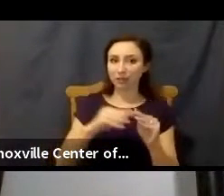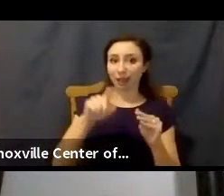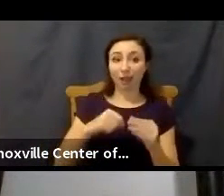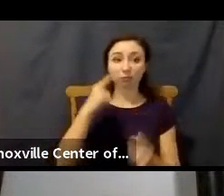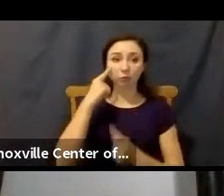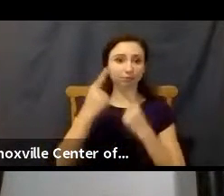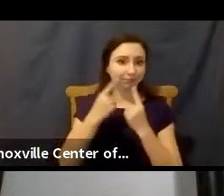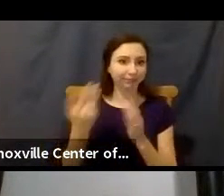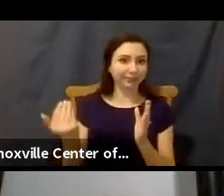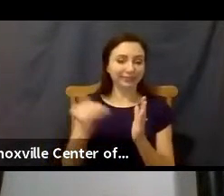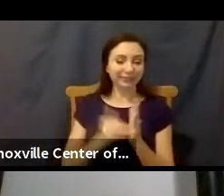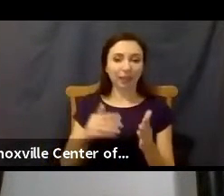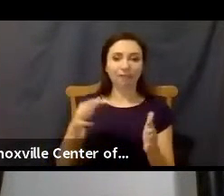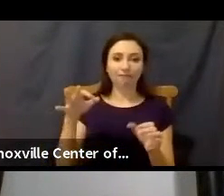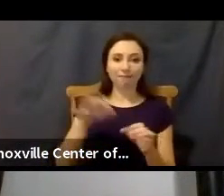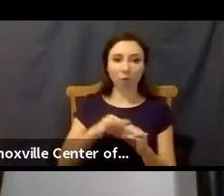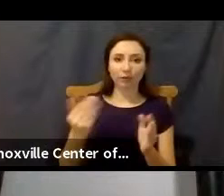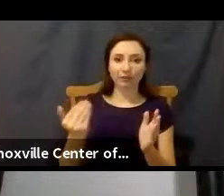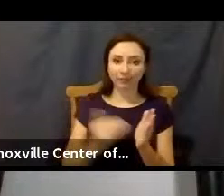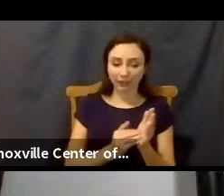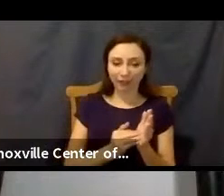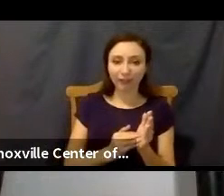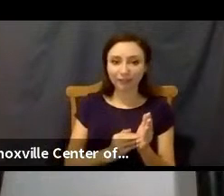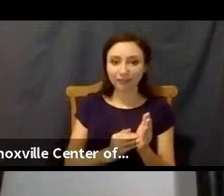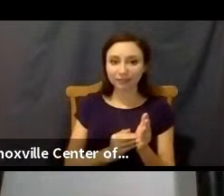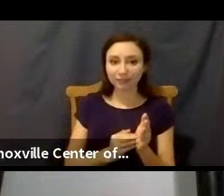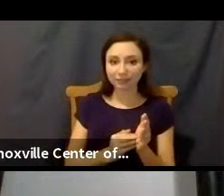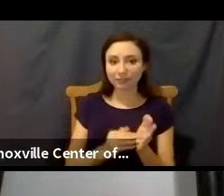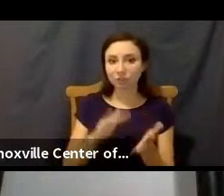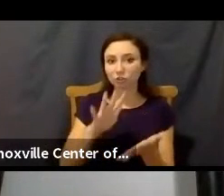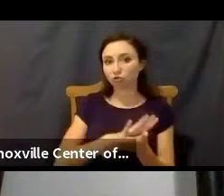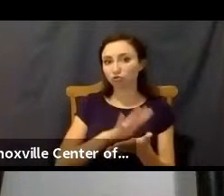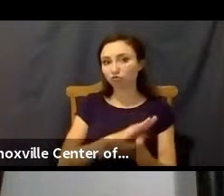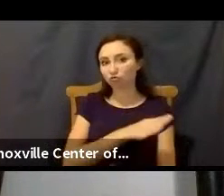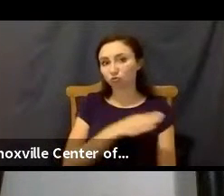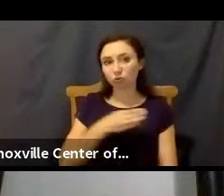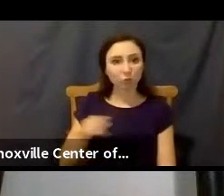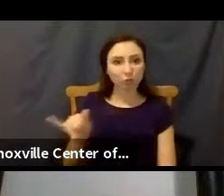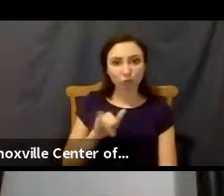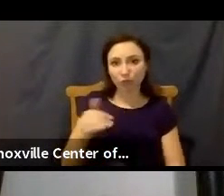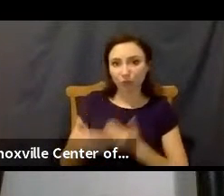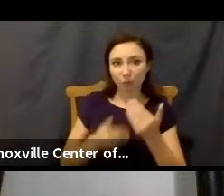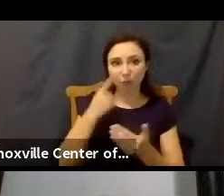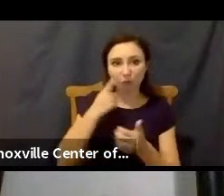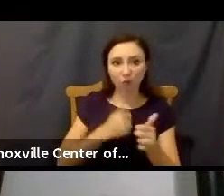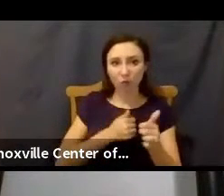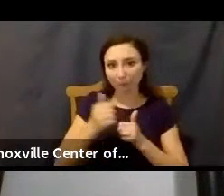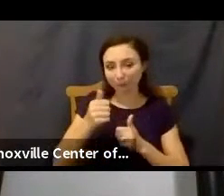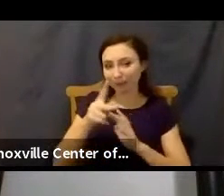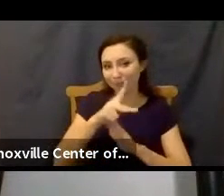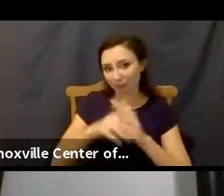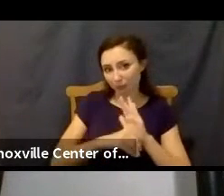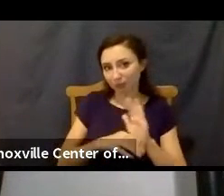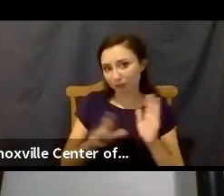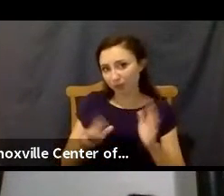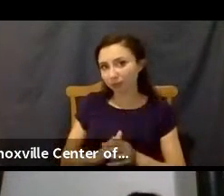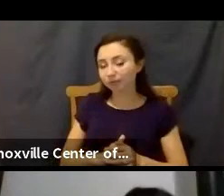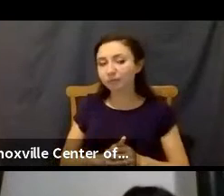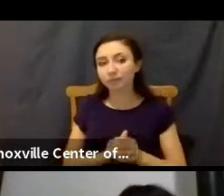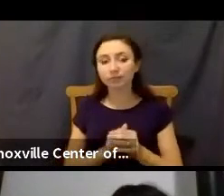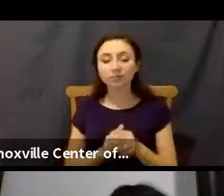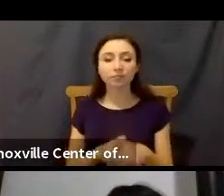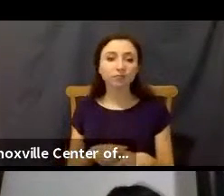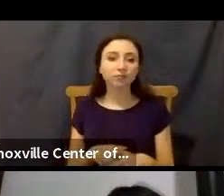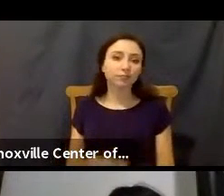it and vote on it again. The school board has a similar process in place for when it passes its policies.